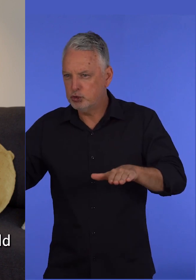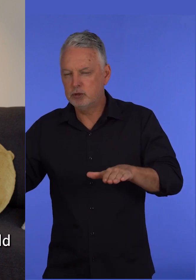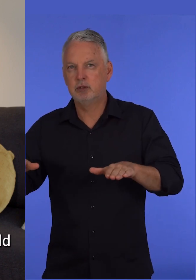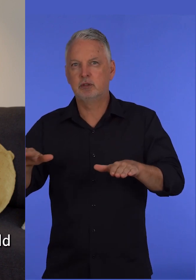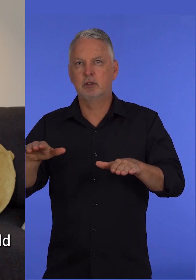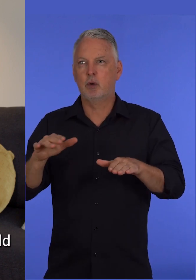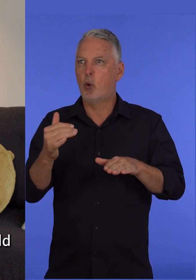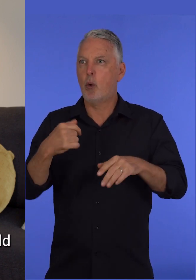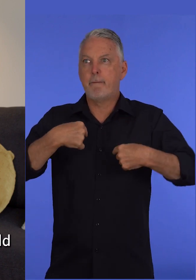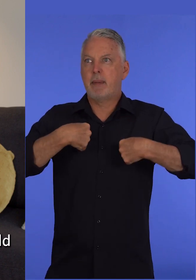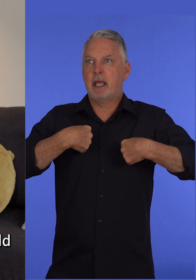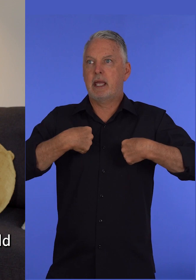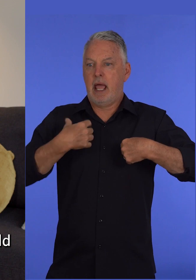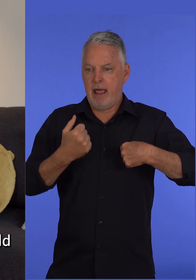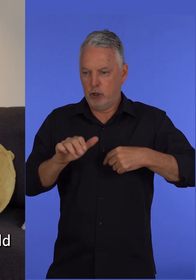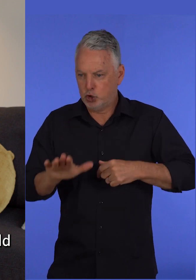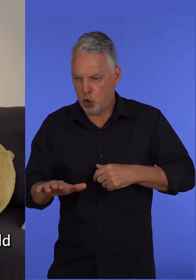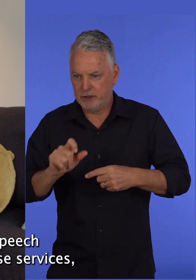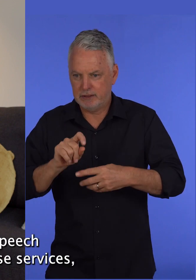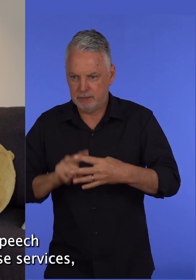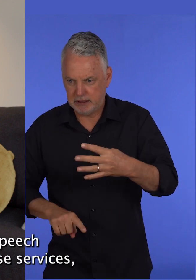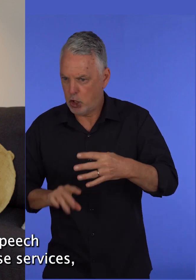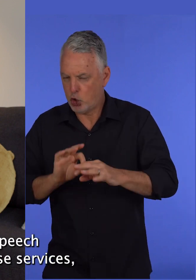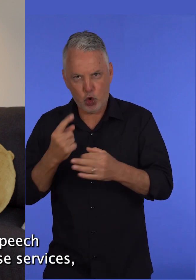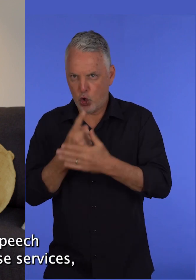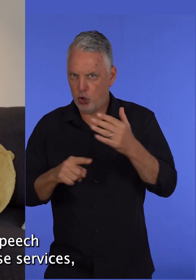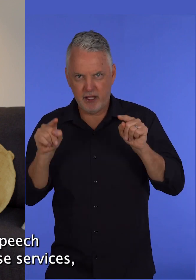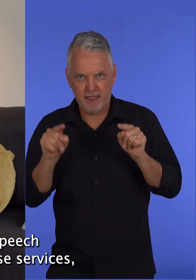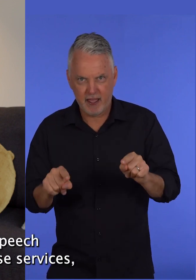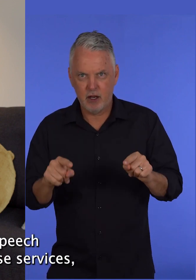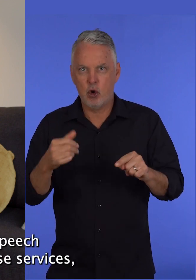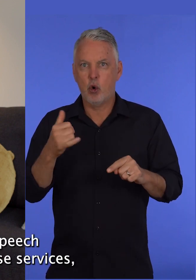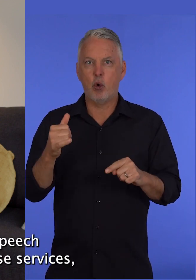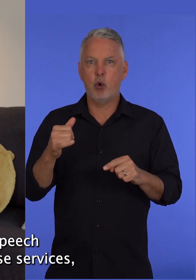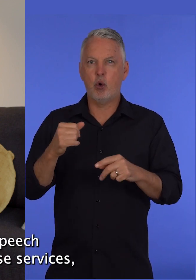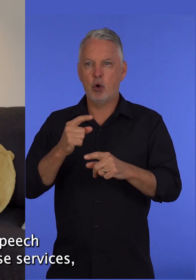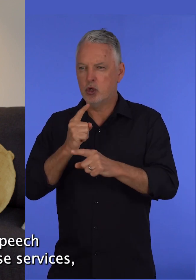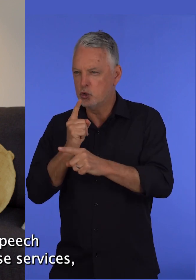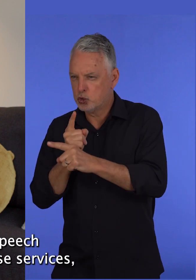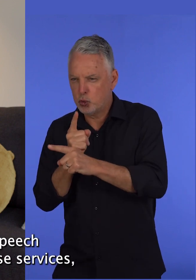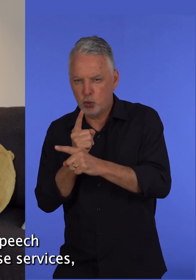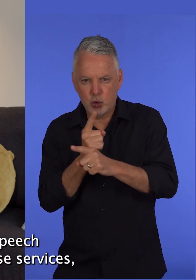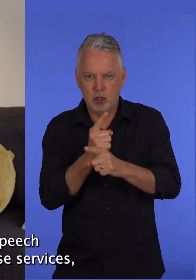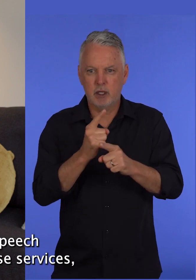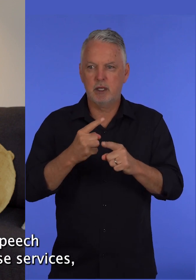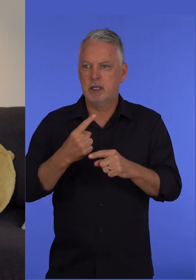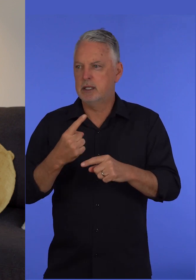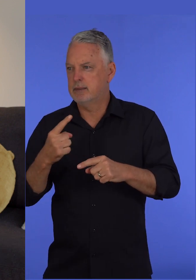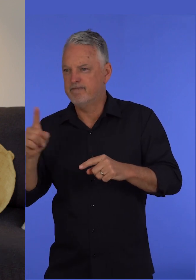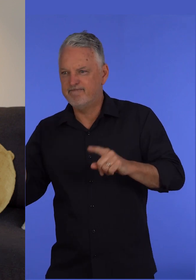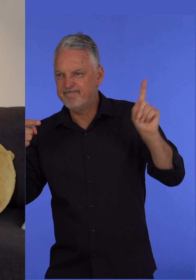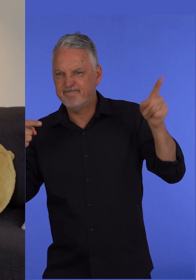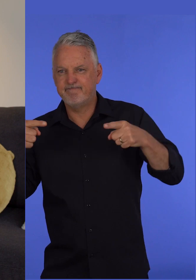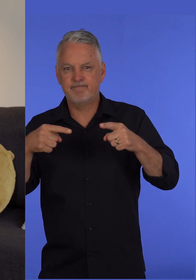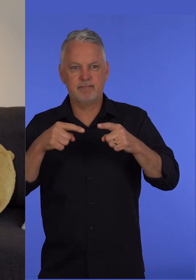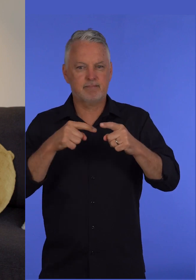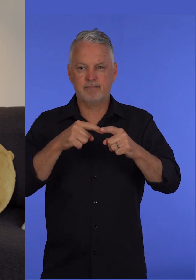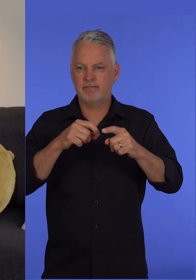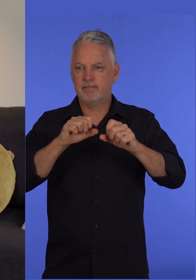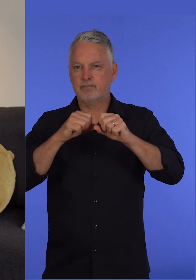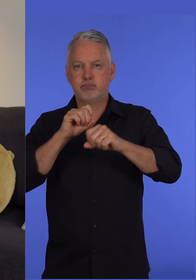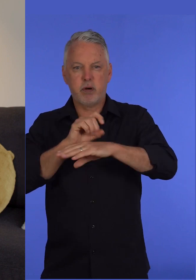me being a parent of a child with a disability, it's not just about getting the speechy on side and doing all of those services, even though